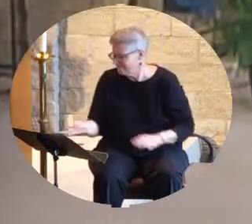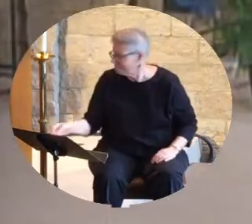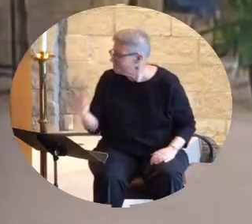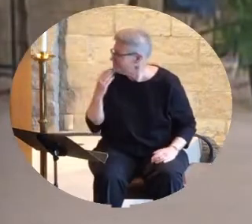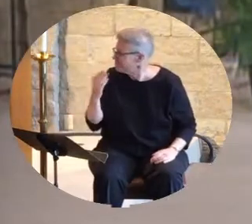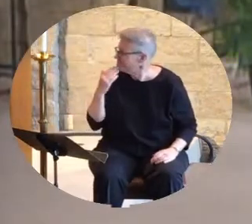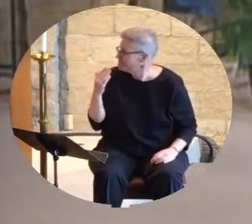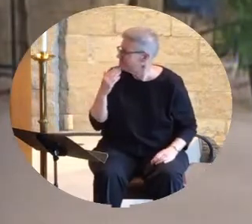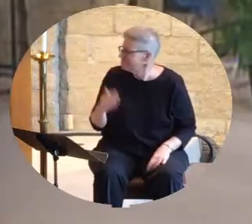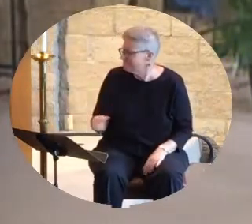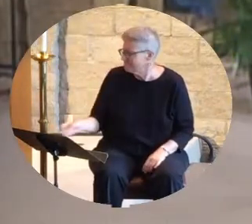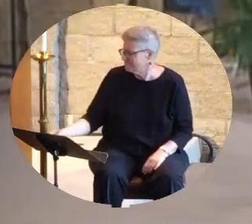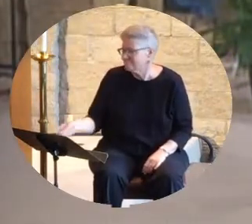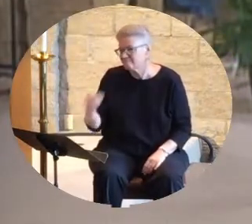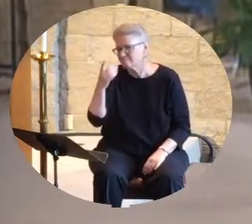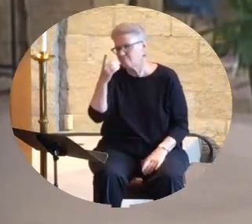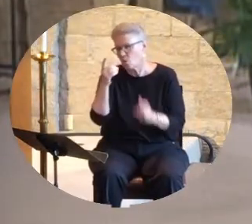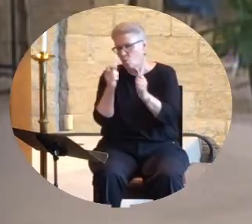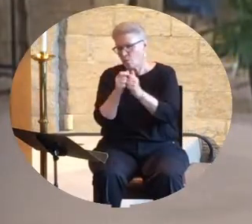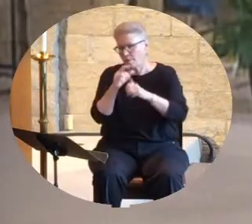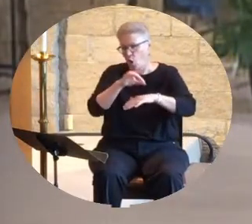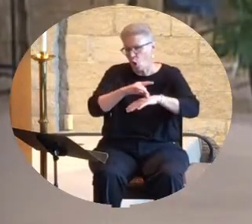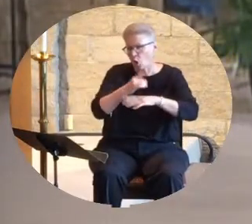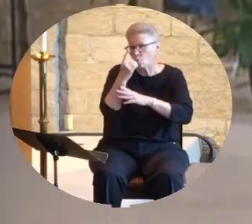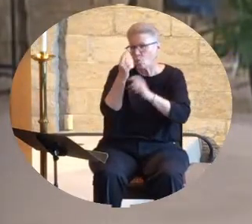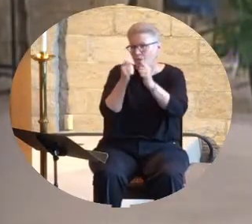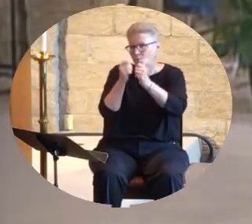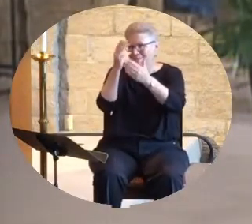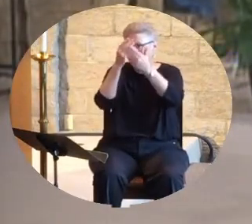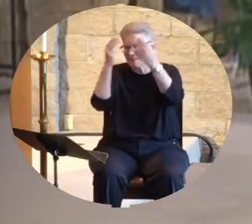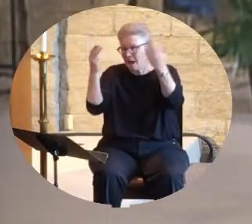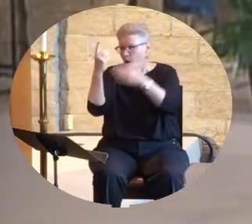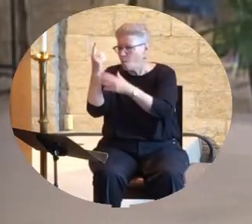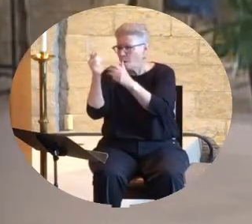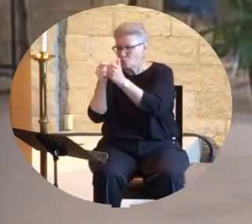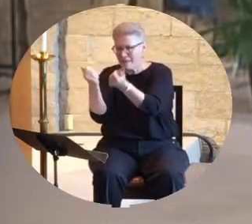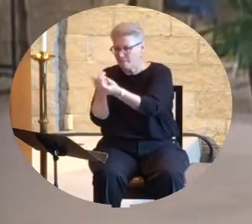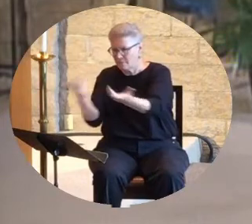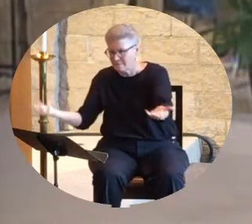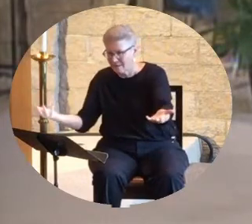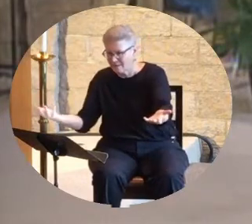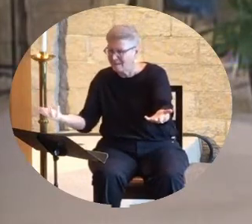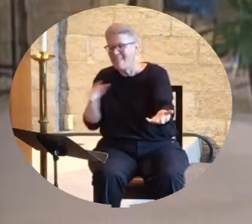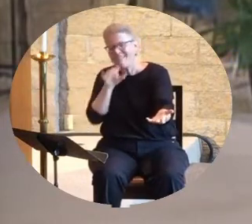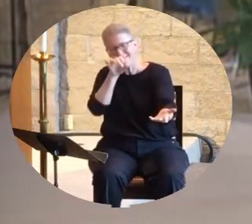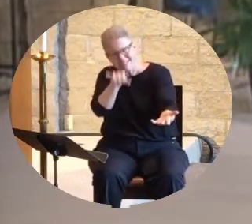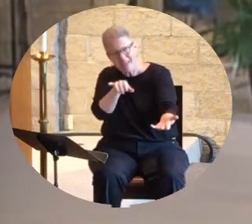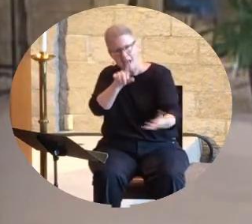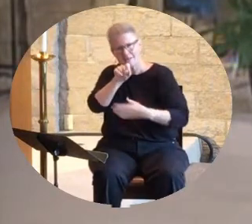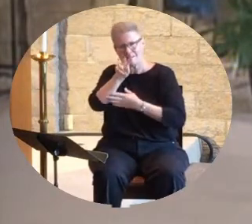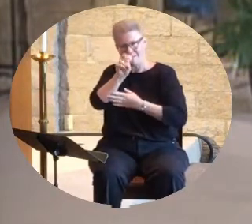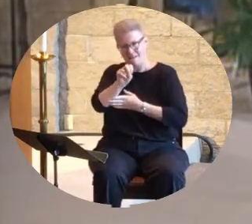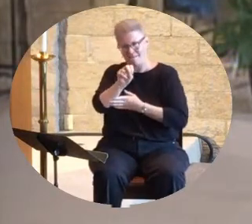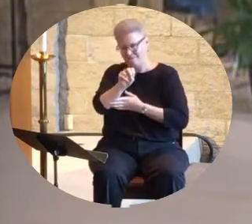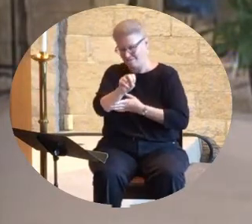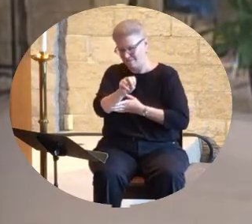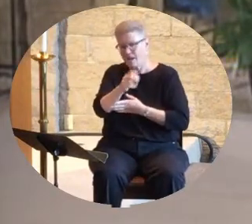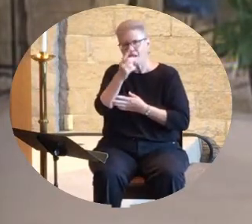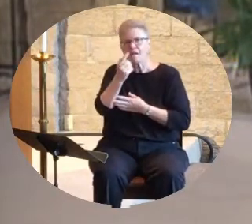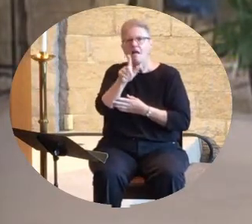Thank you, thank you, thank you. One with the earth, one with the sky, one that all that is. Talk about love and oneness. Perfect, perfect. Love and